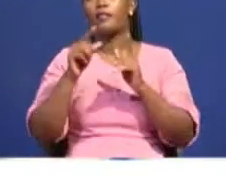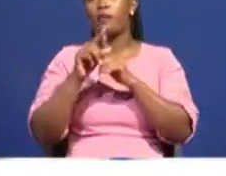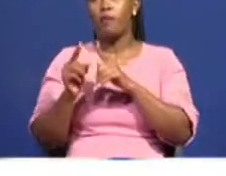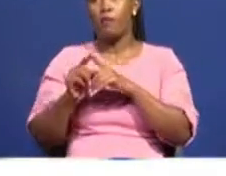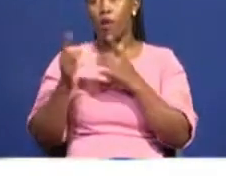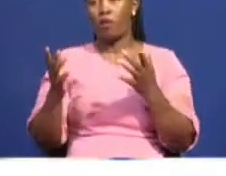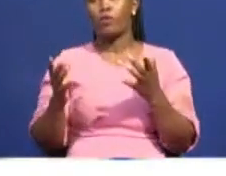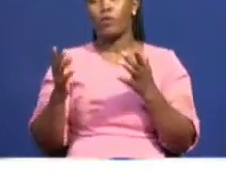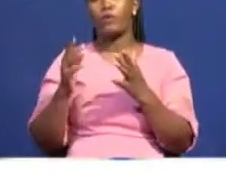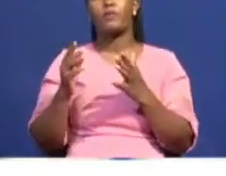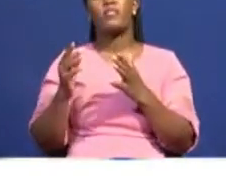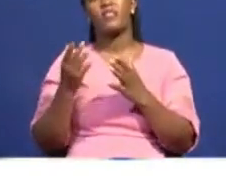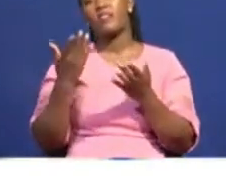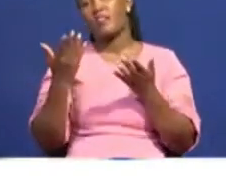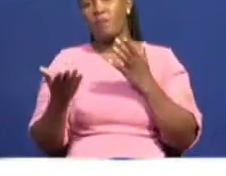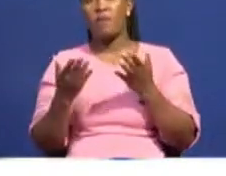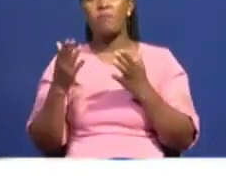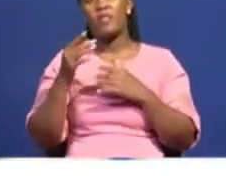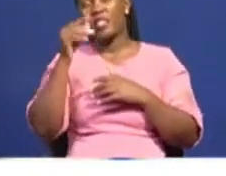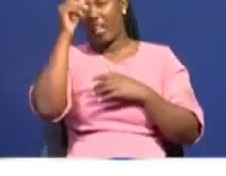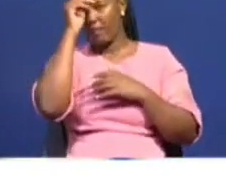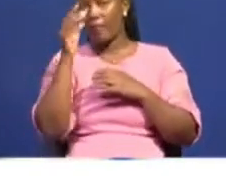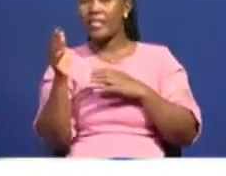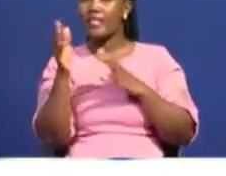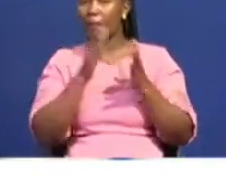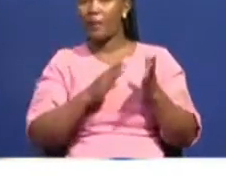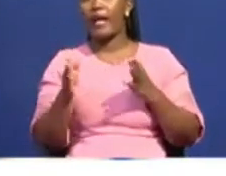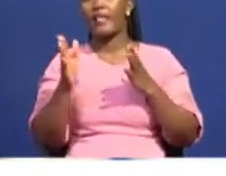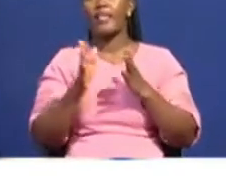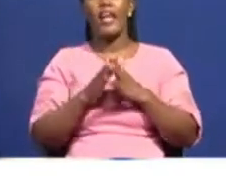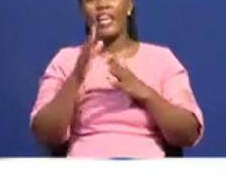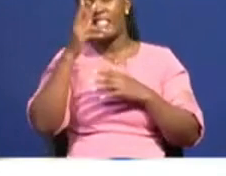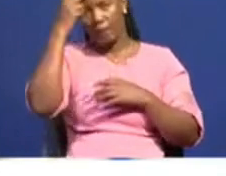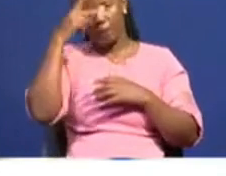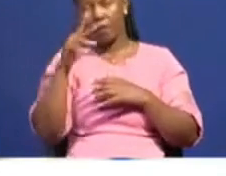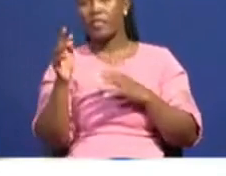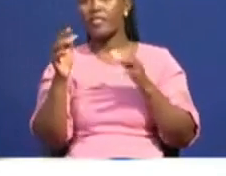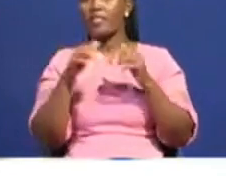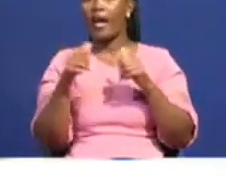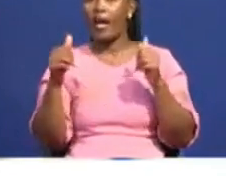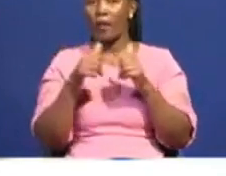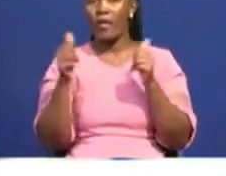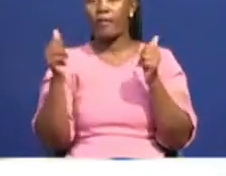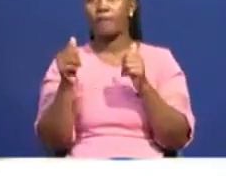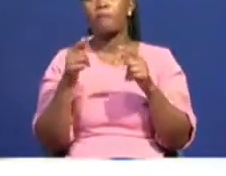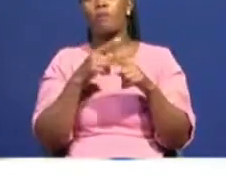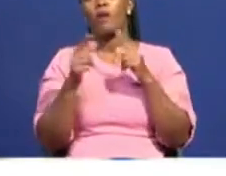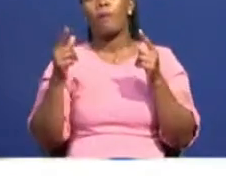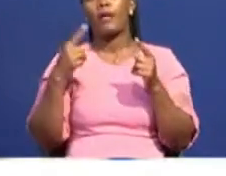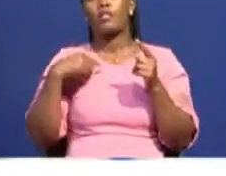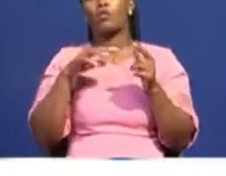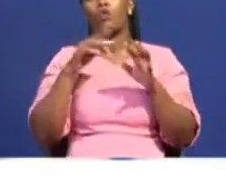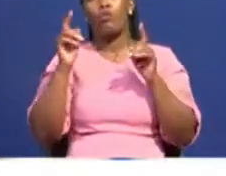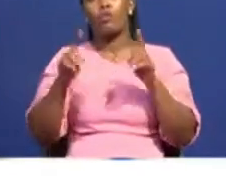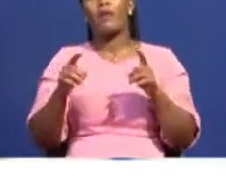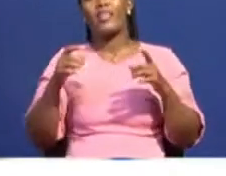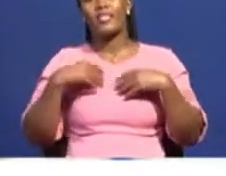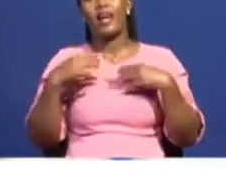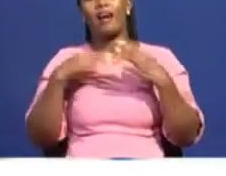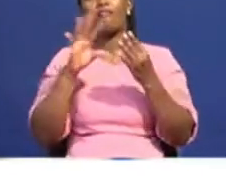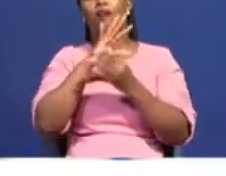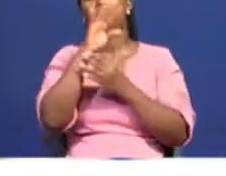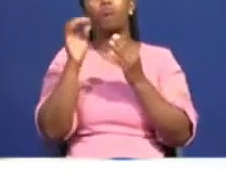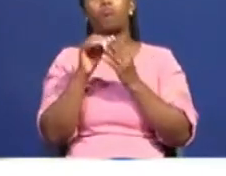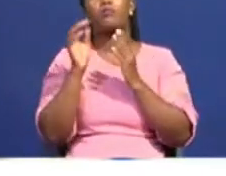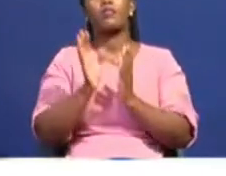the intentions and all the commitments are well intentioned and well placed, there's still a need for sort of a multi-stakeholder approach where we're